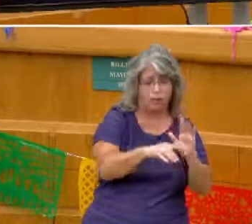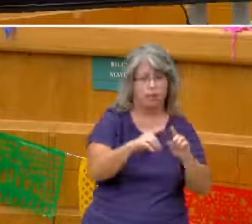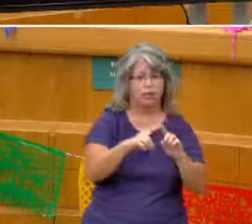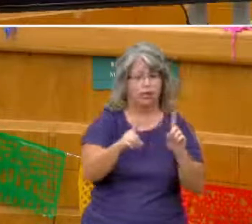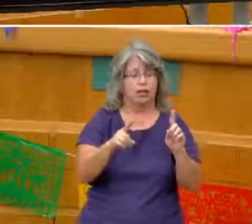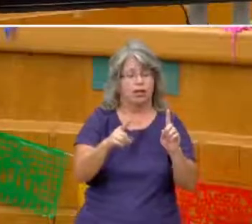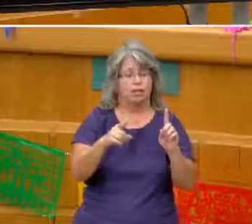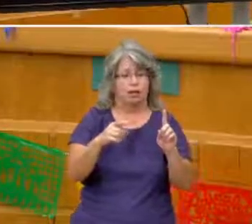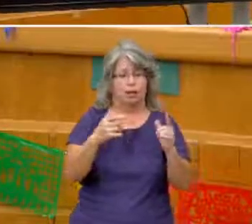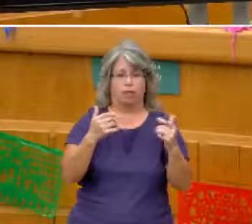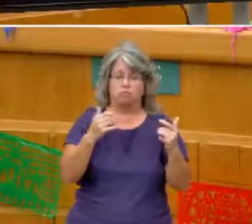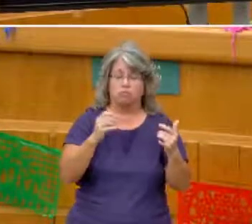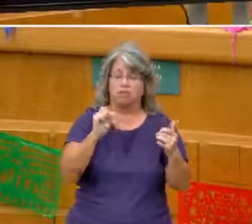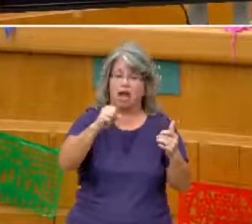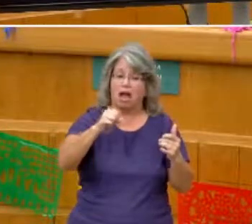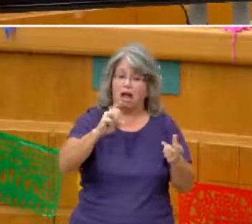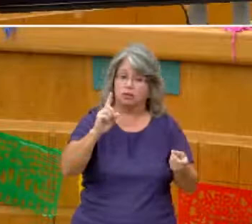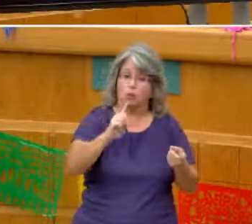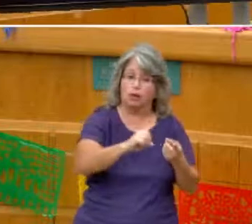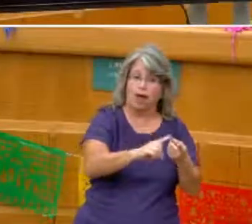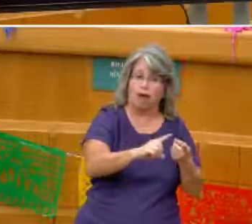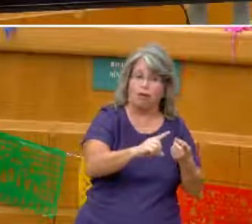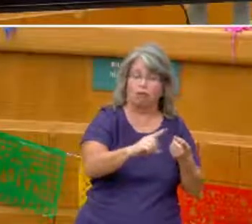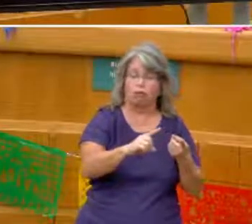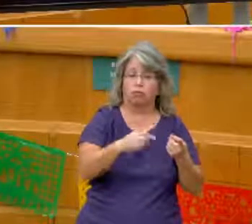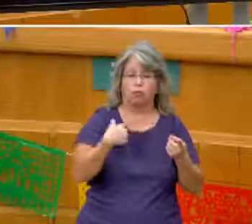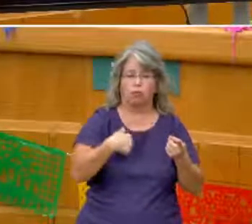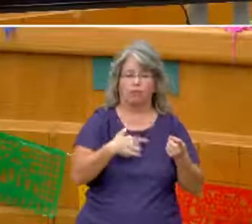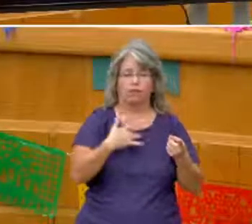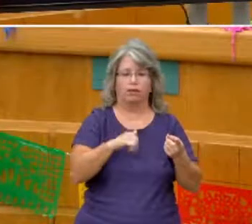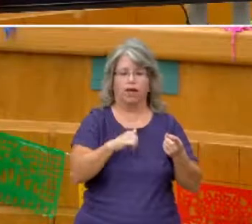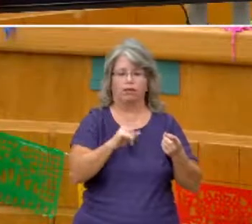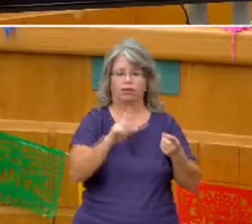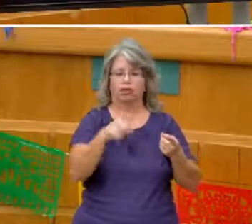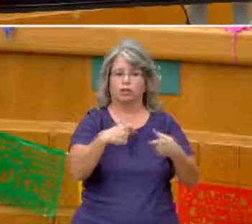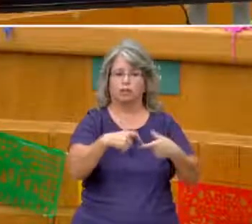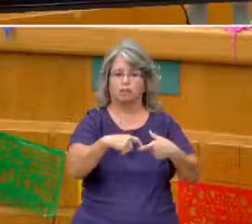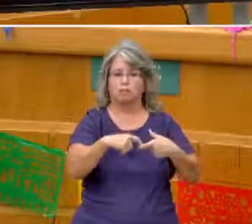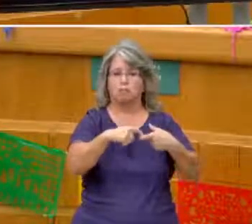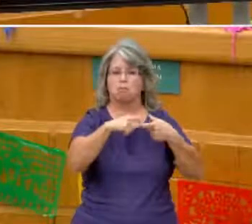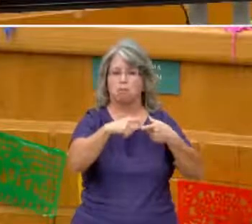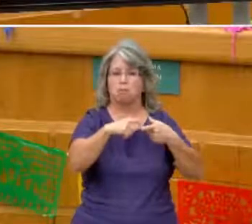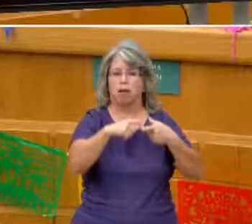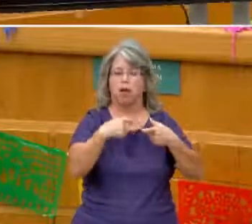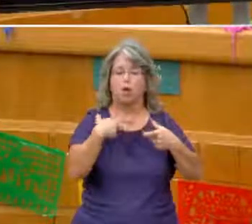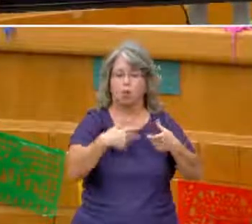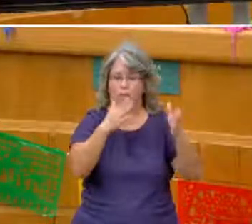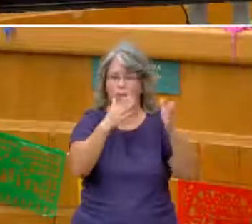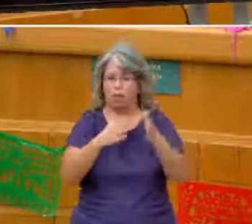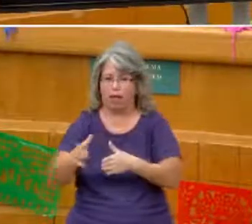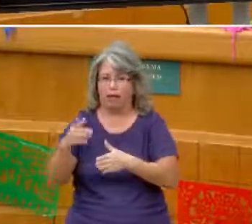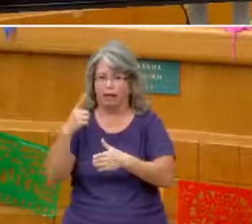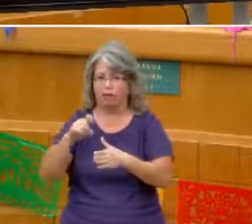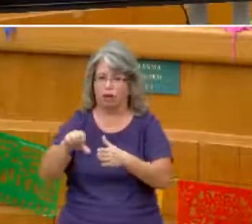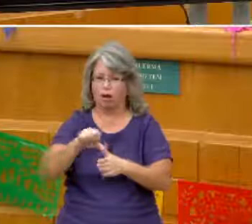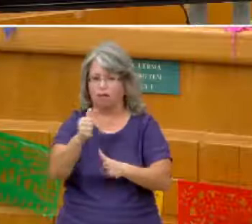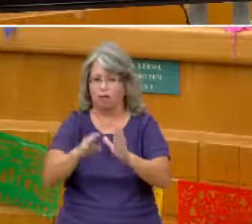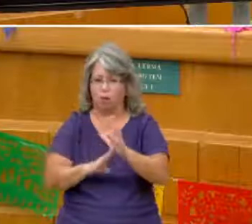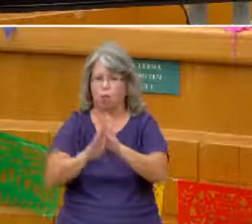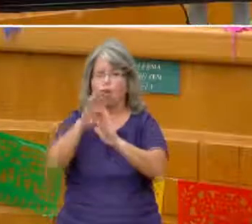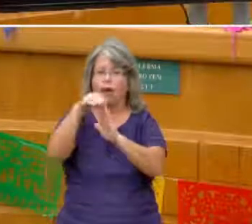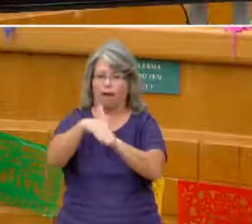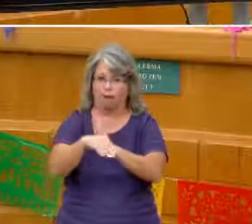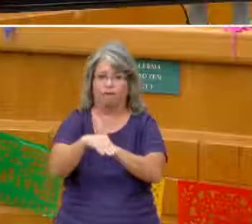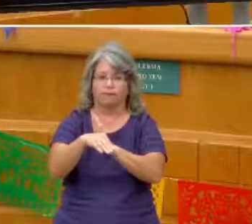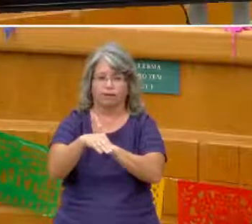a break in the action and are making plans for a winter wave of infections. I'd love for history not to